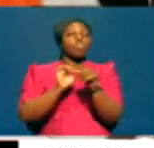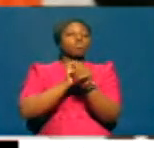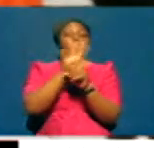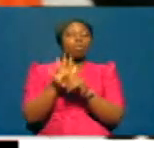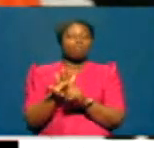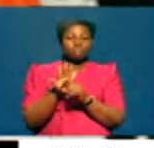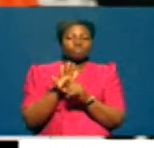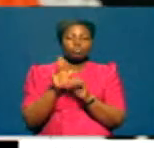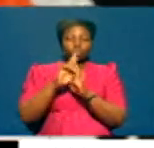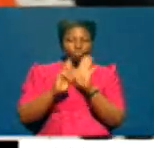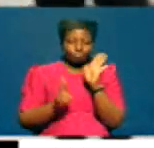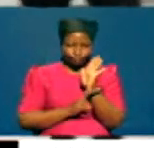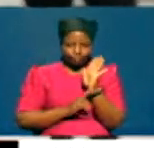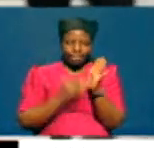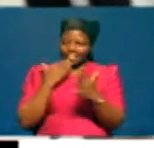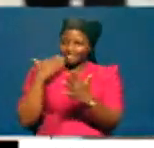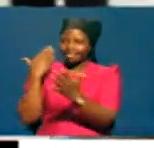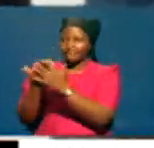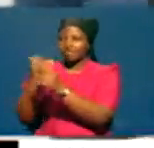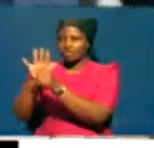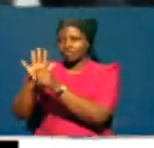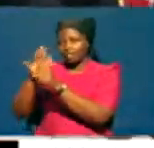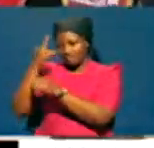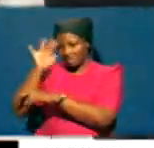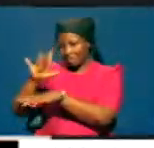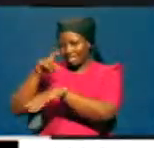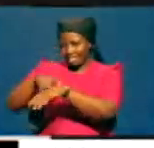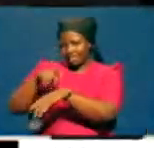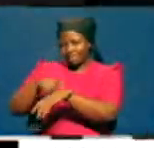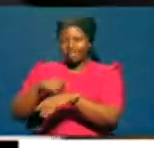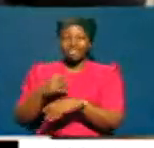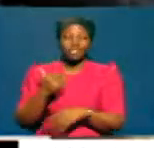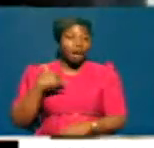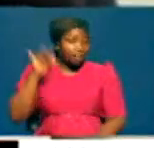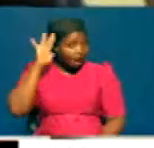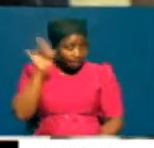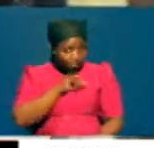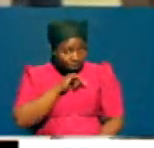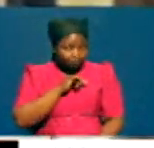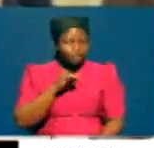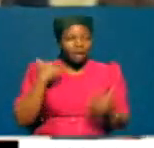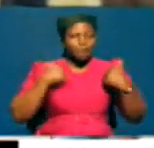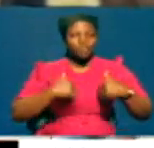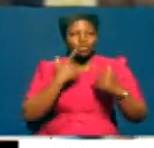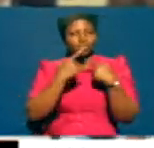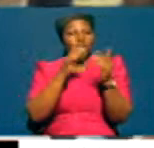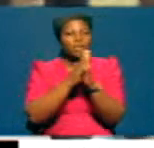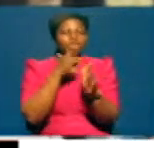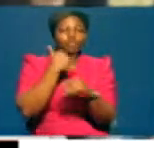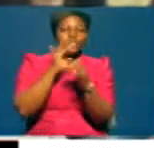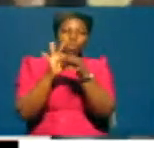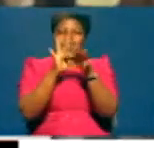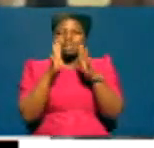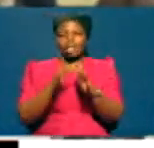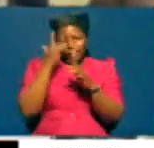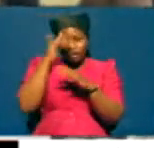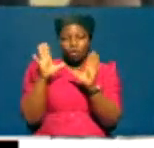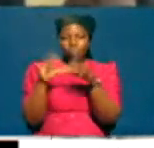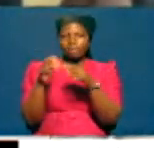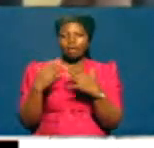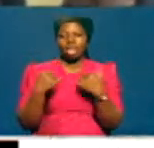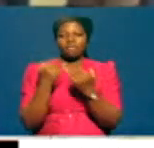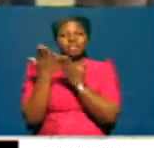Yes. Thank you so much for your time, Malkia. There you have it. I have been talking to the coordinator for community health services right